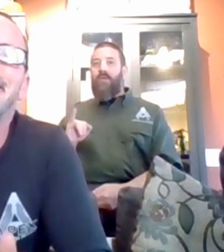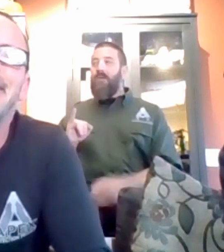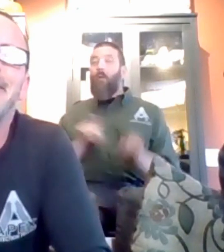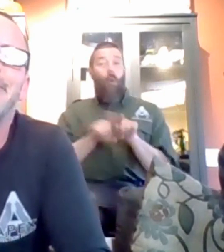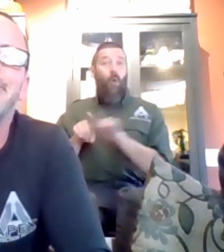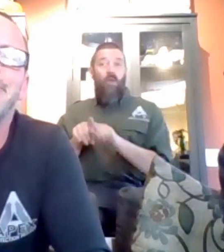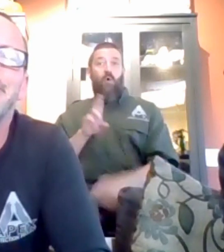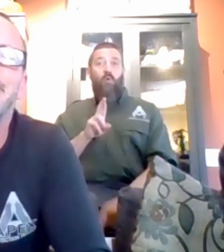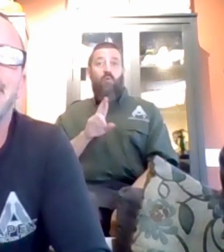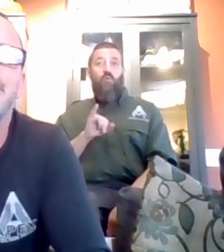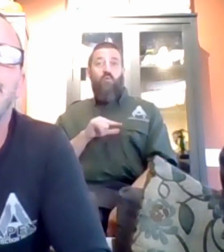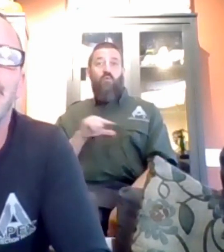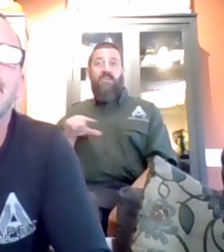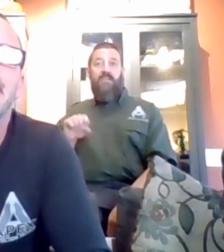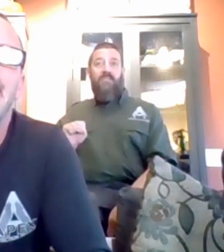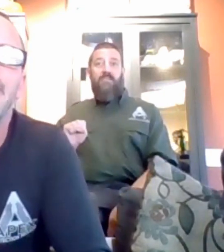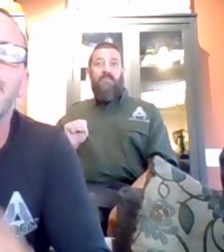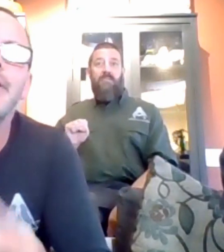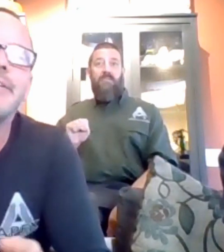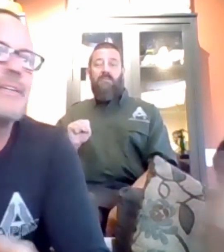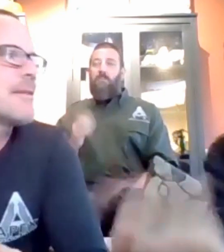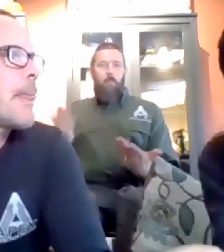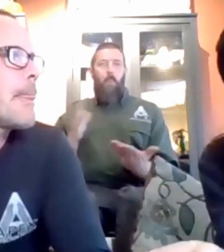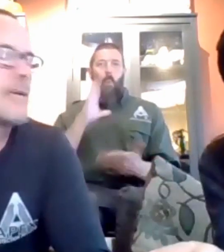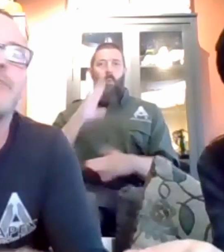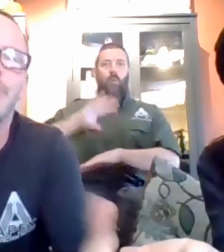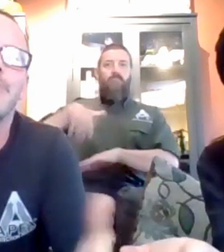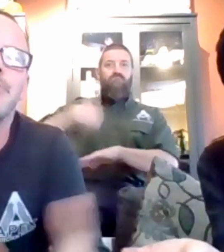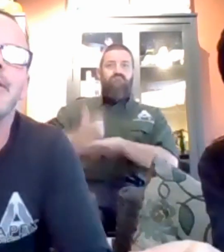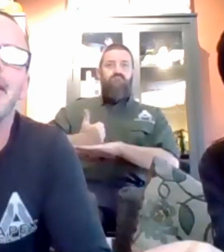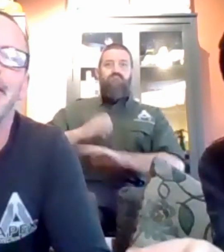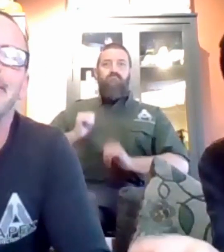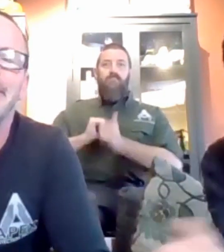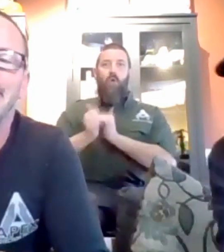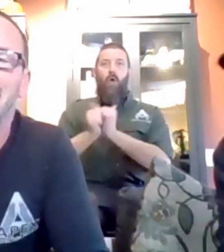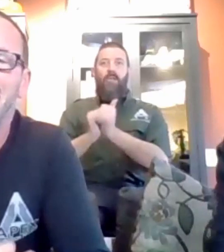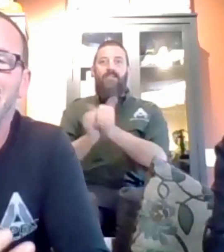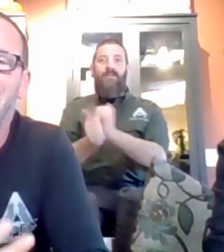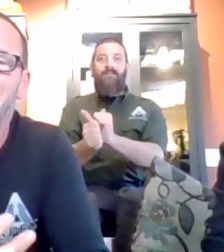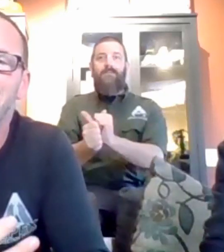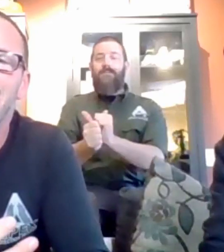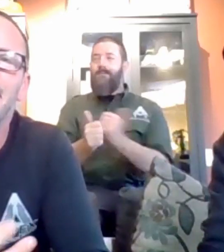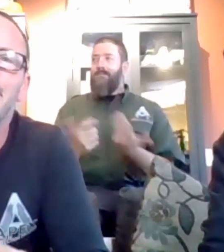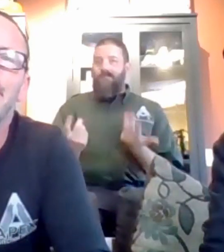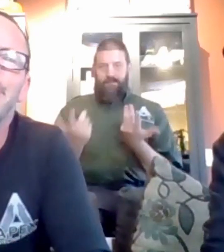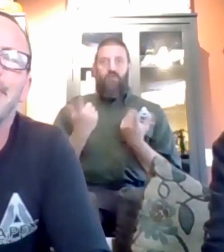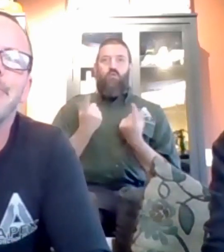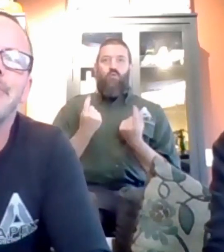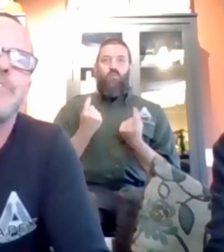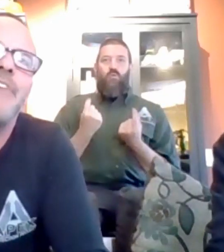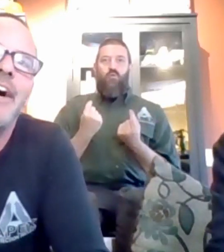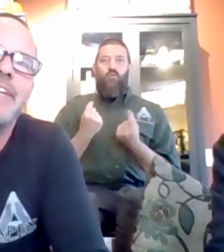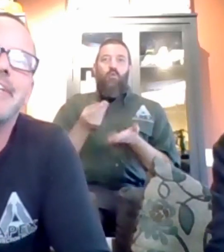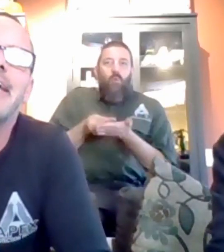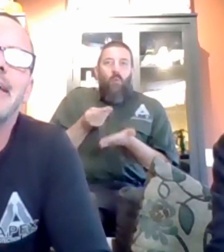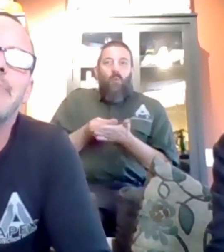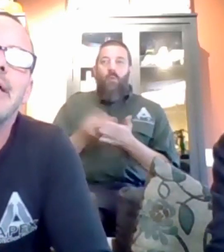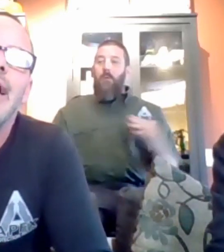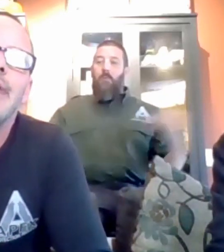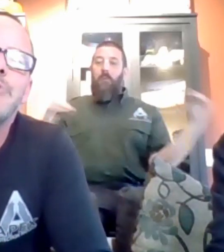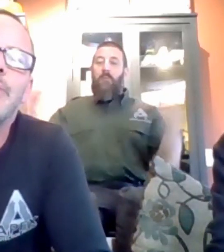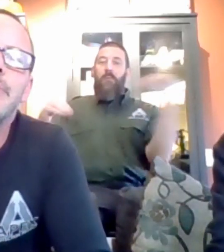contest. And Riggs too. It was like $10 to name a pup. And goes the way towards their care. Yeah, so it's